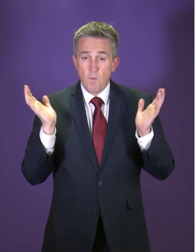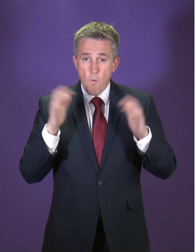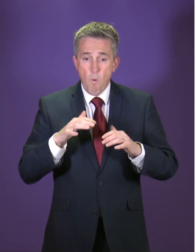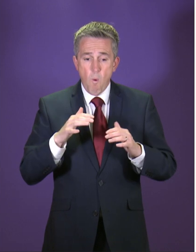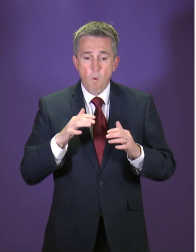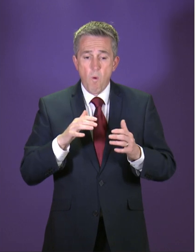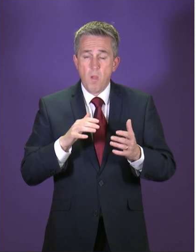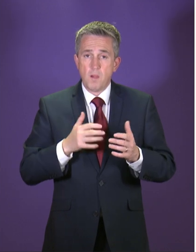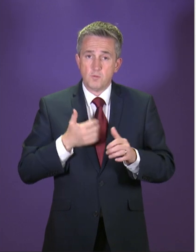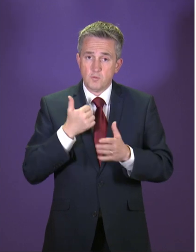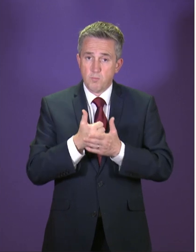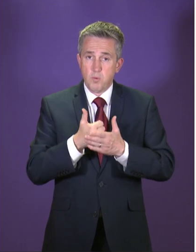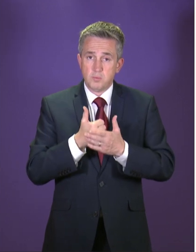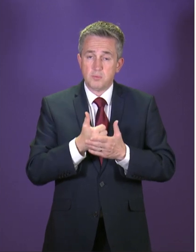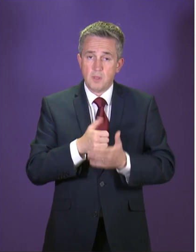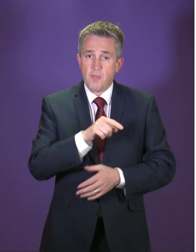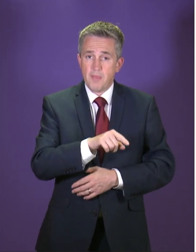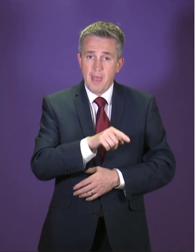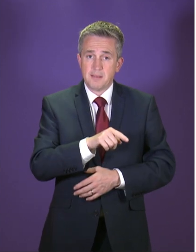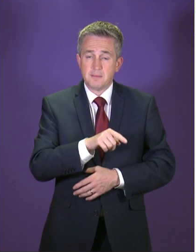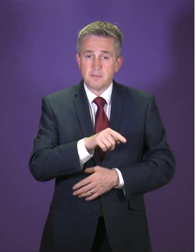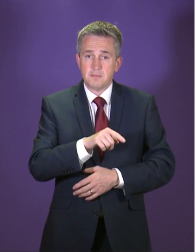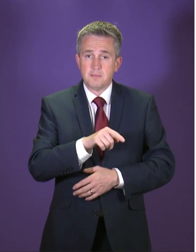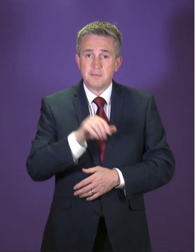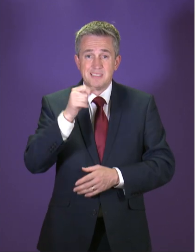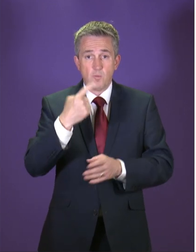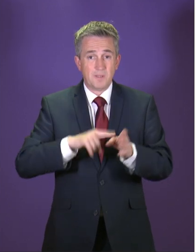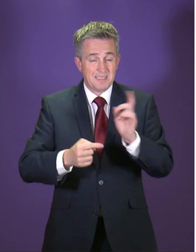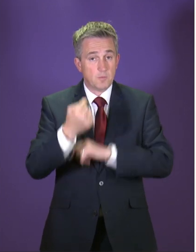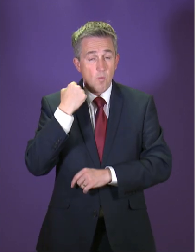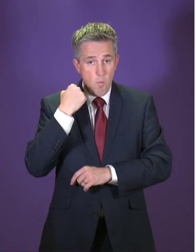a signature to it. 61 years ago,